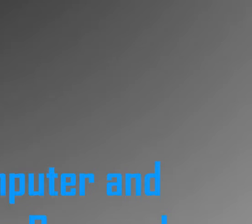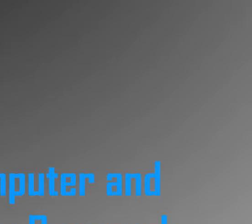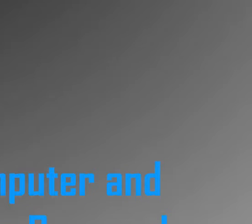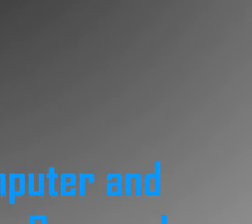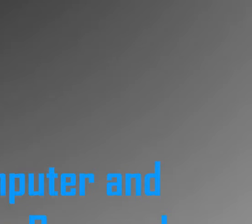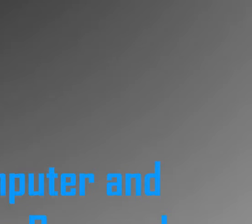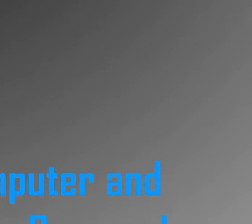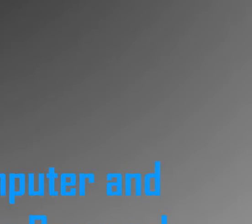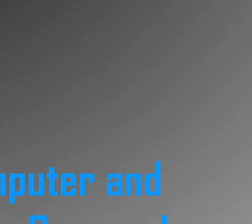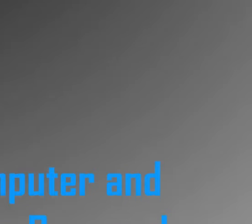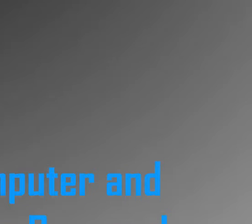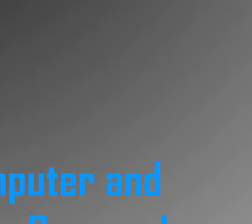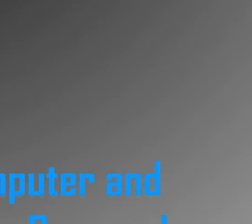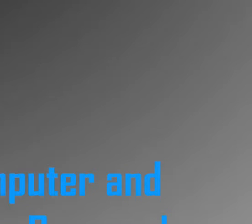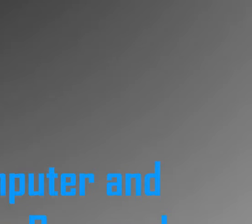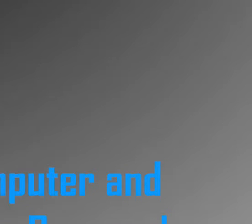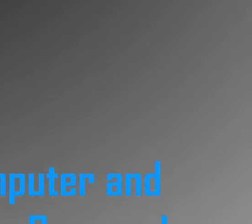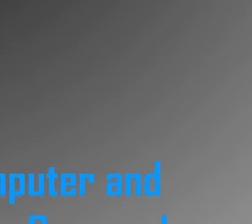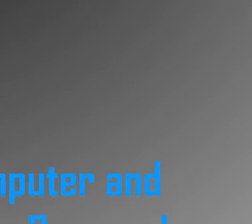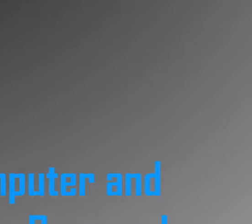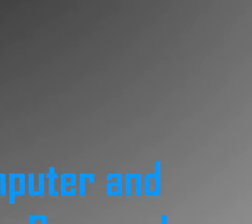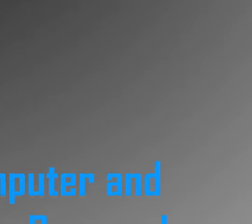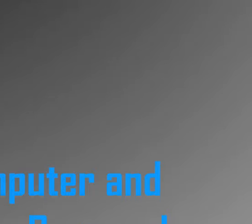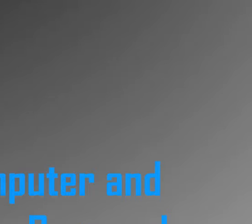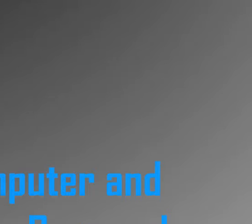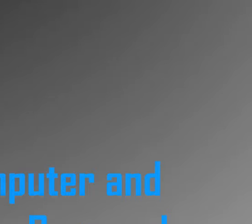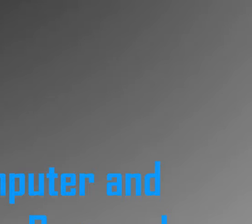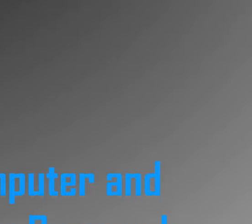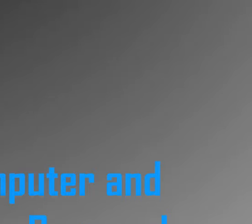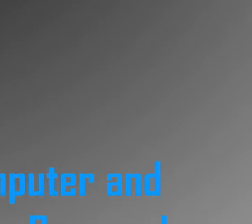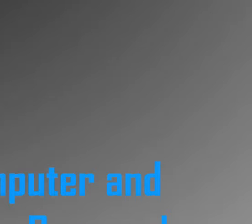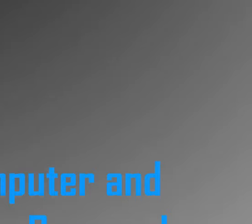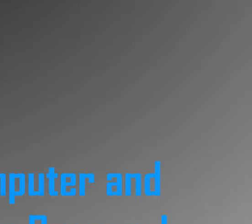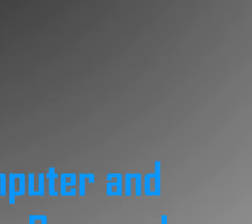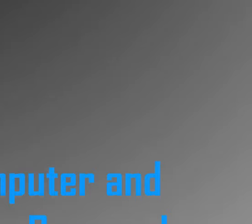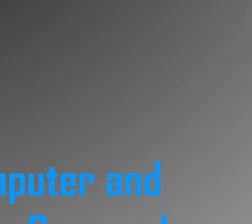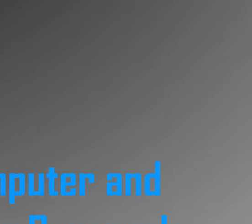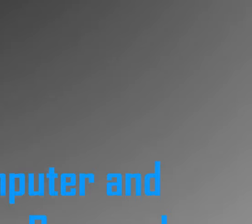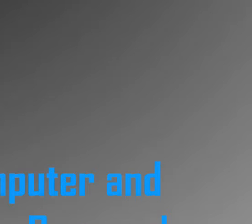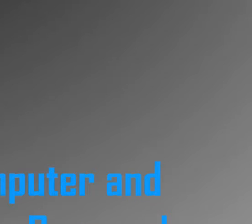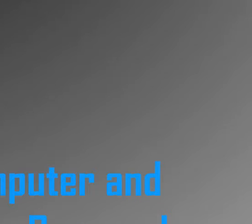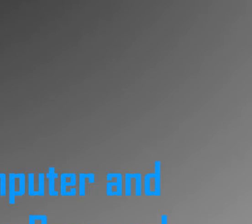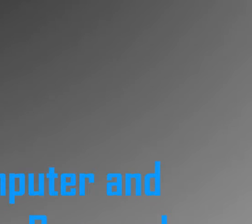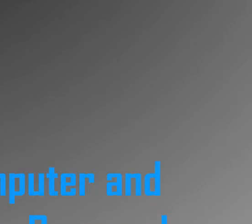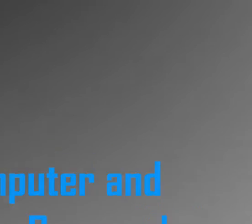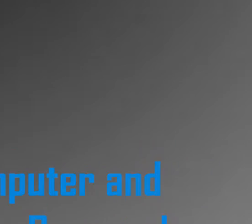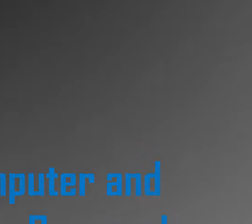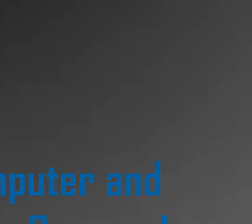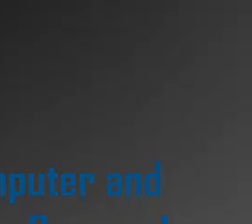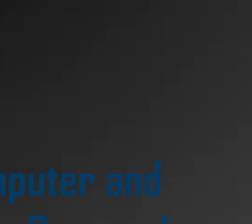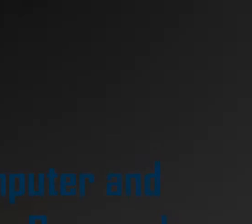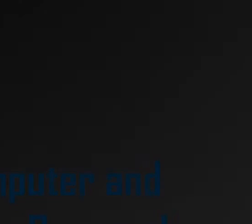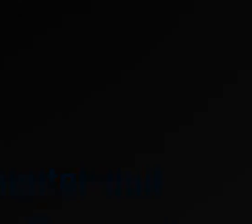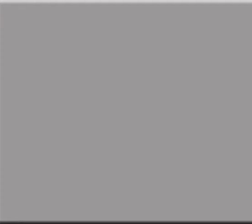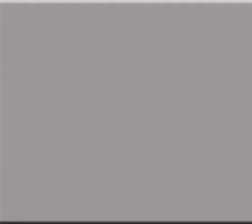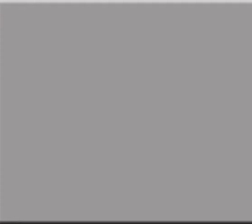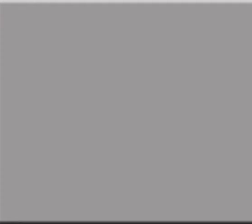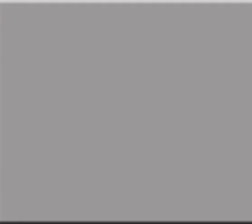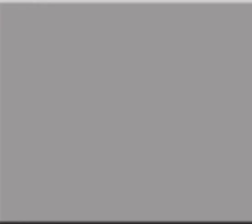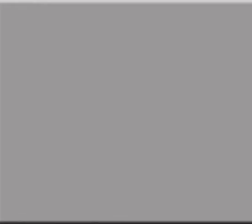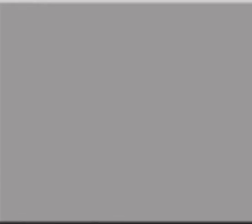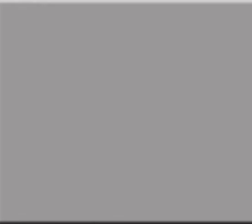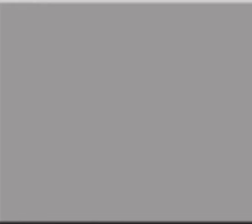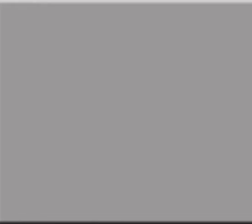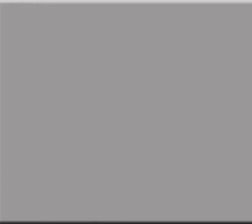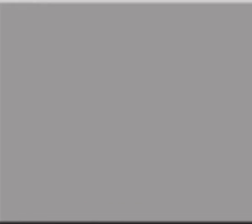of Tanzania, quality education for all. The Open University.